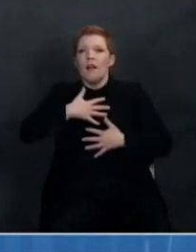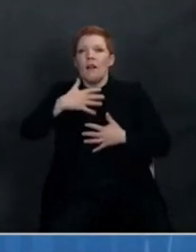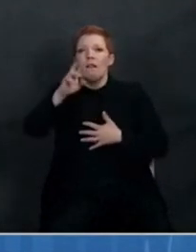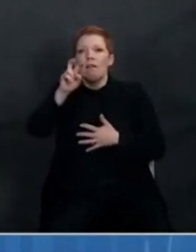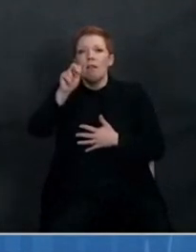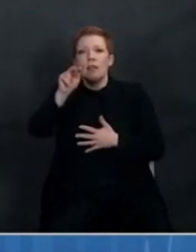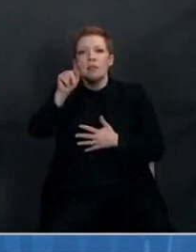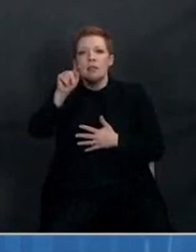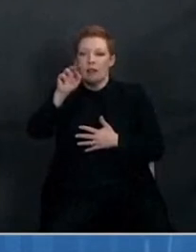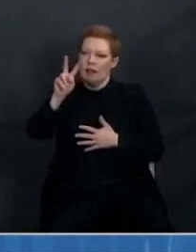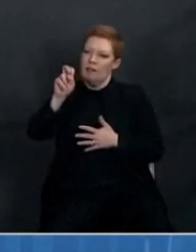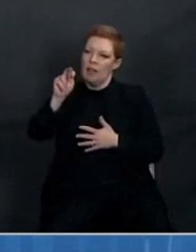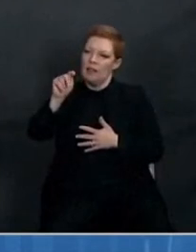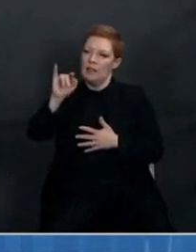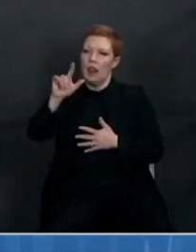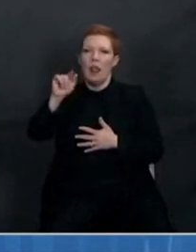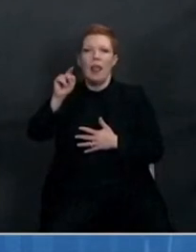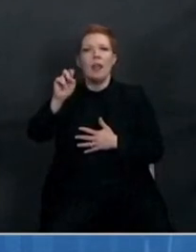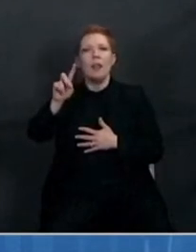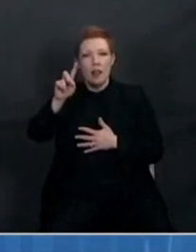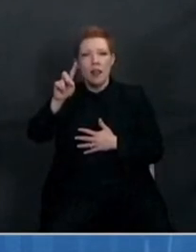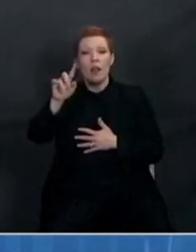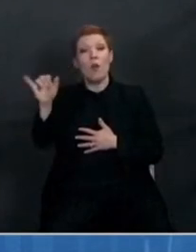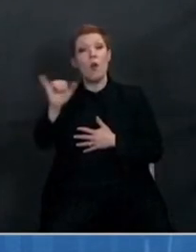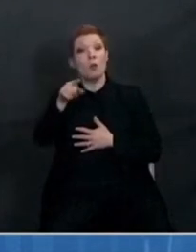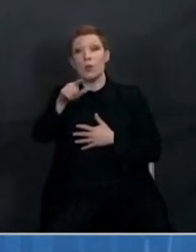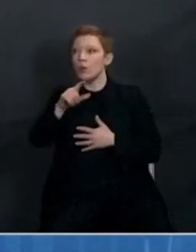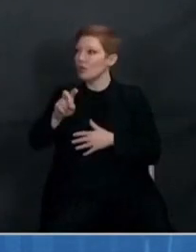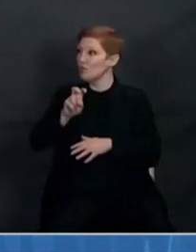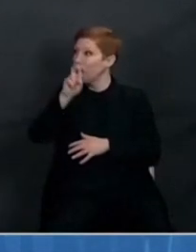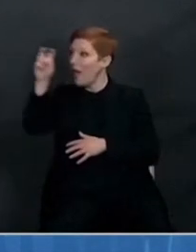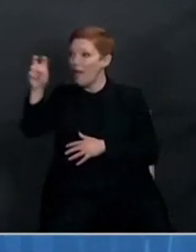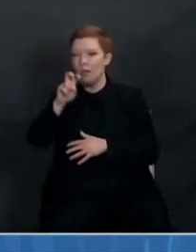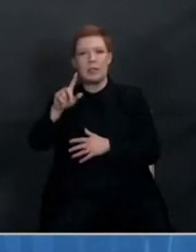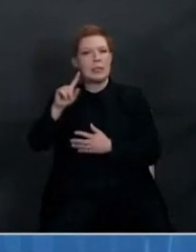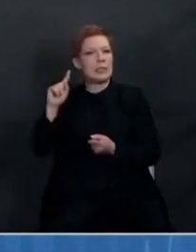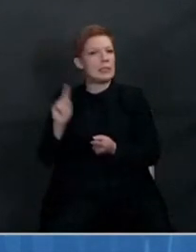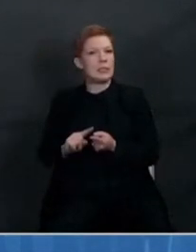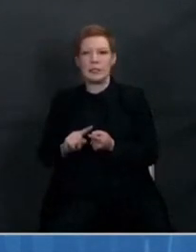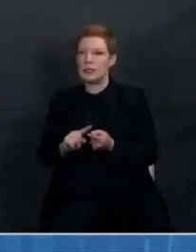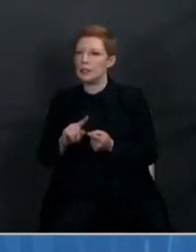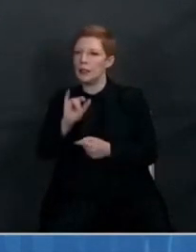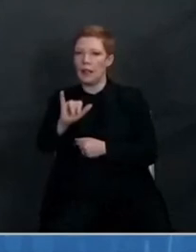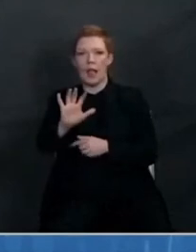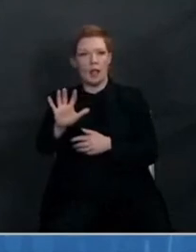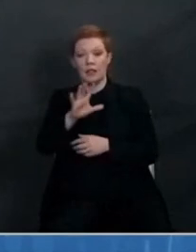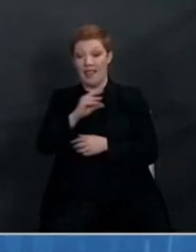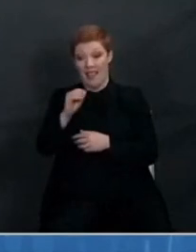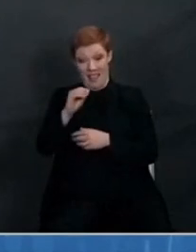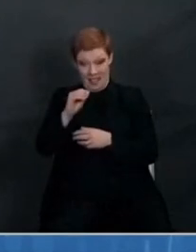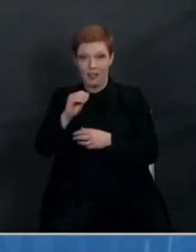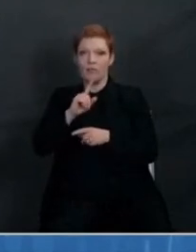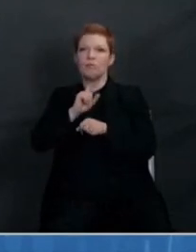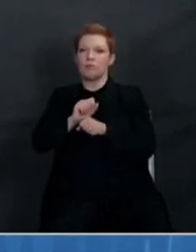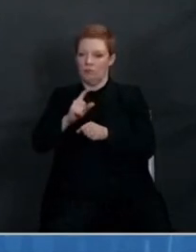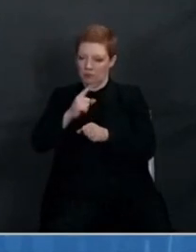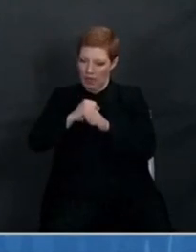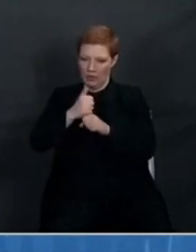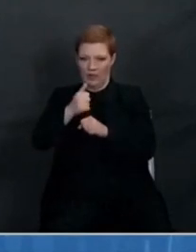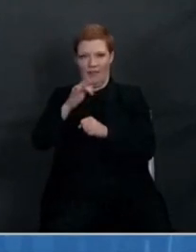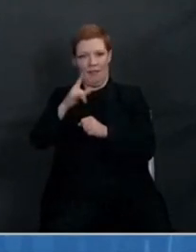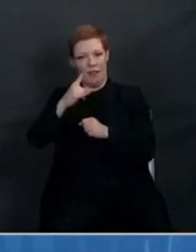other CDC and local guidance in order to protect yourself and others while you travel. And finally, please get vaccinated when